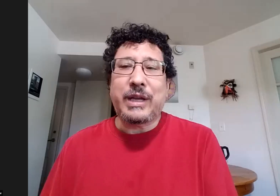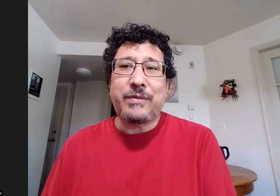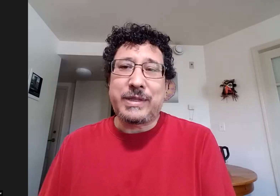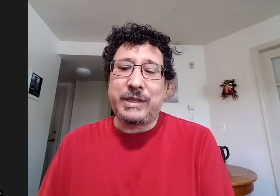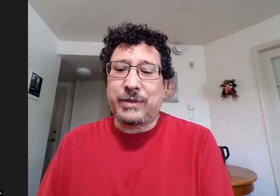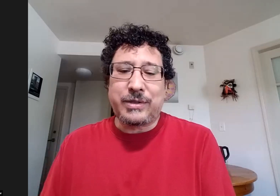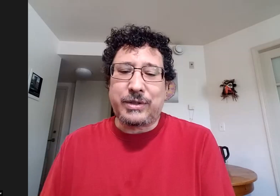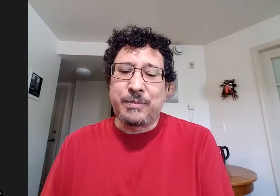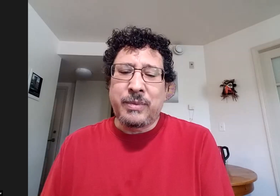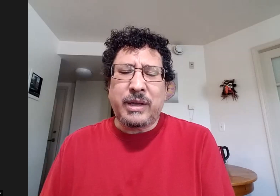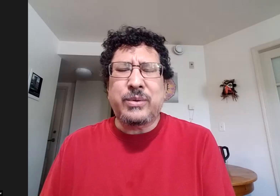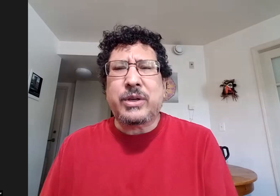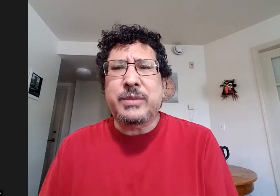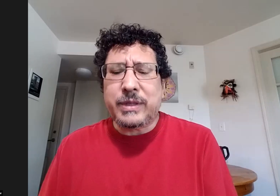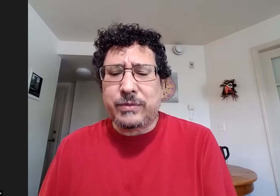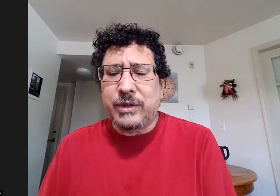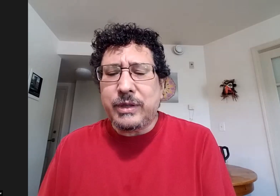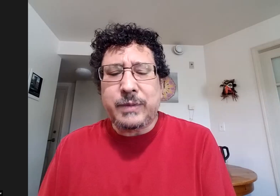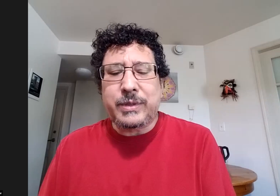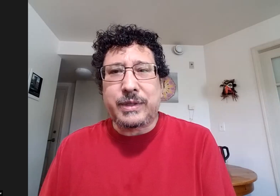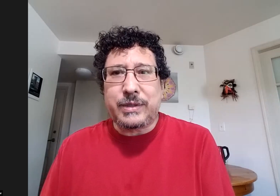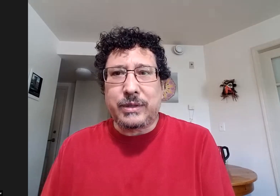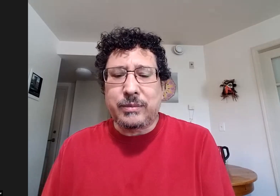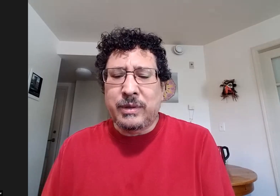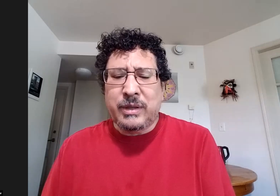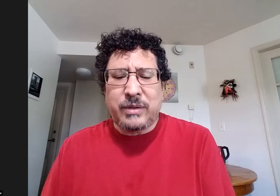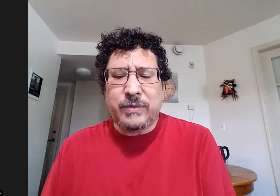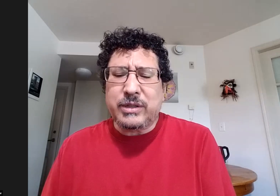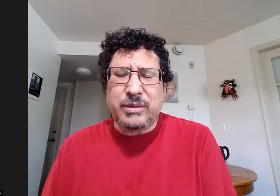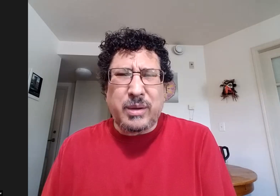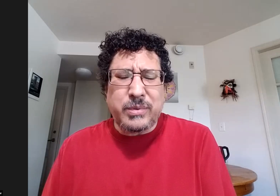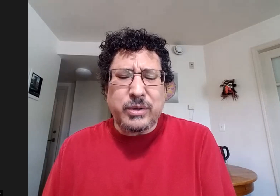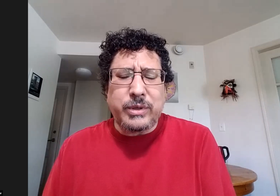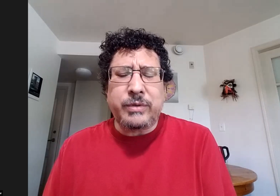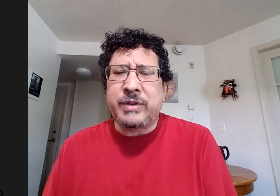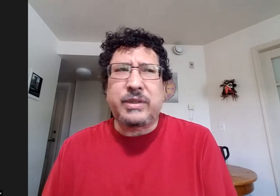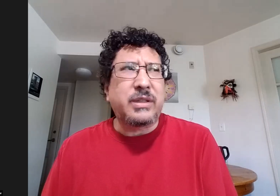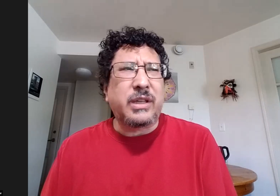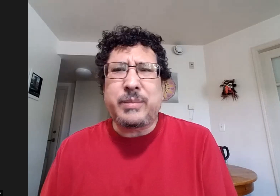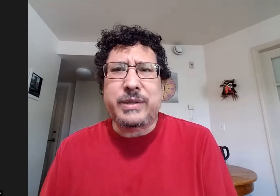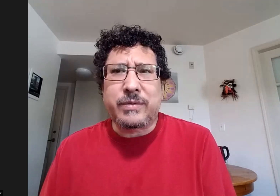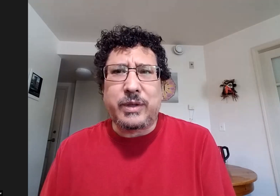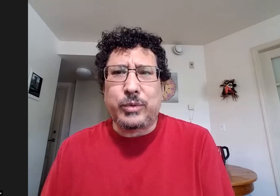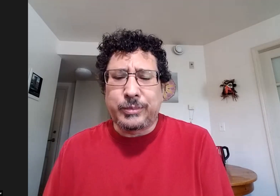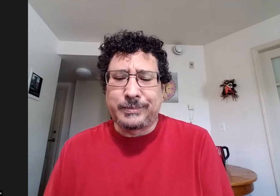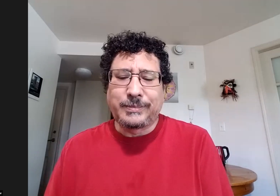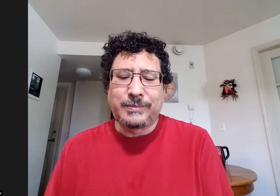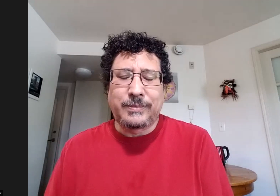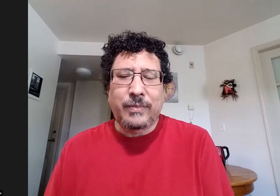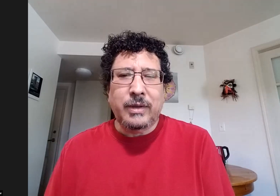Now that I have a significant other, I don't talk to myself nearly as much as I used to. In fact, I'm starting to wonder if I even like myself